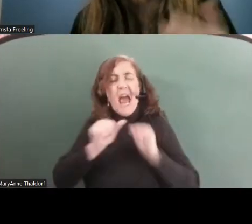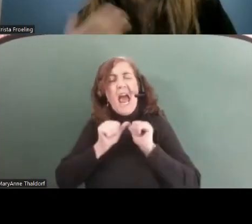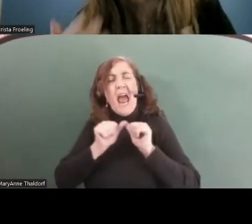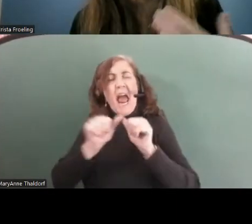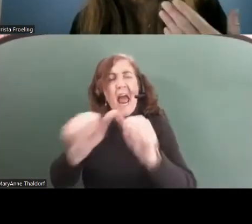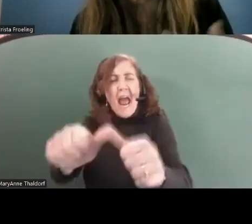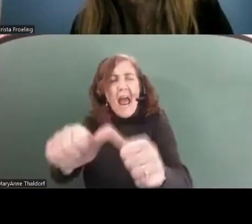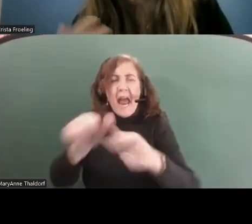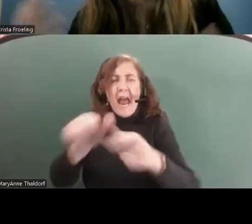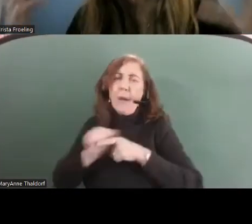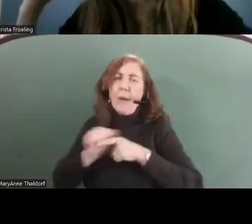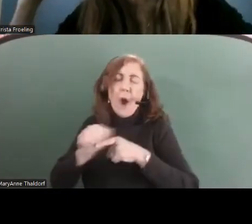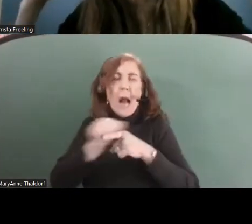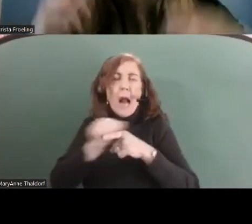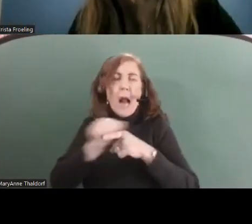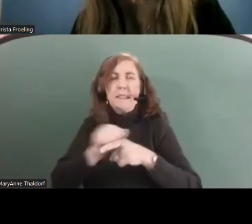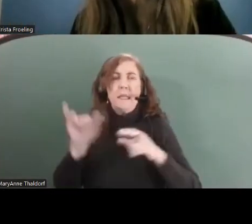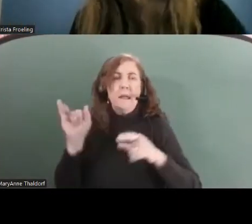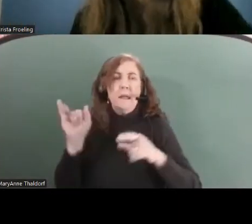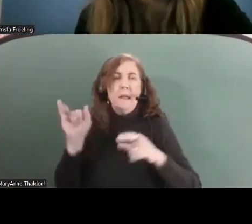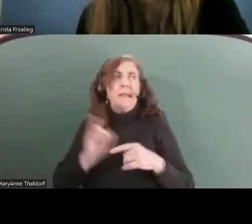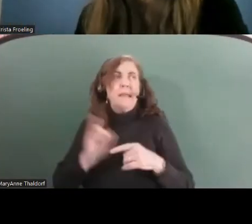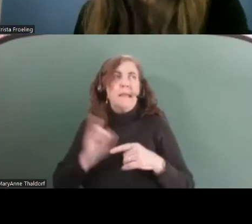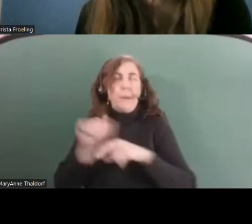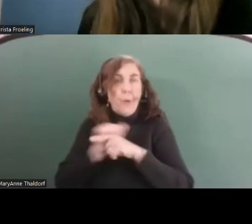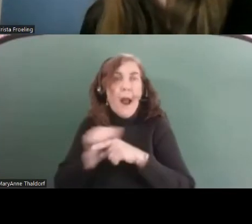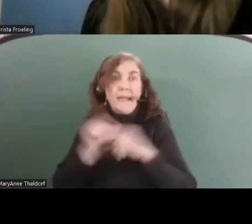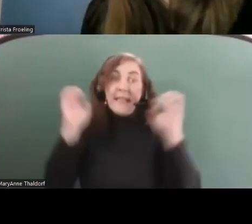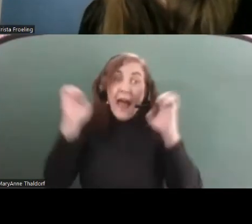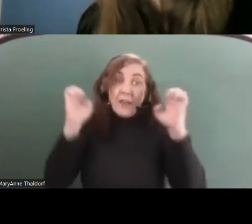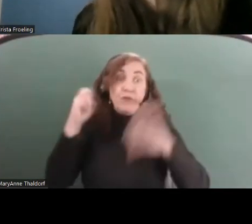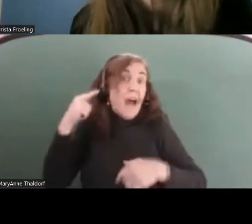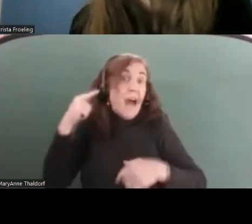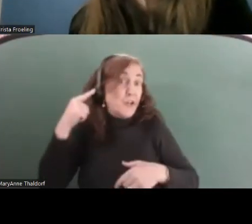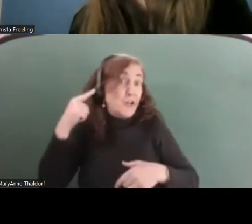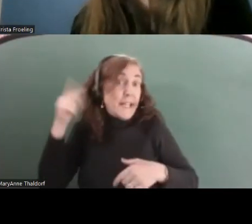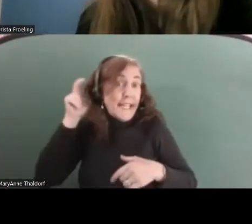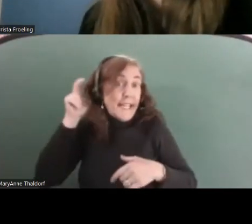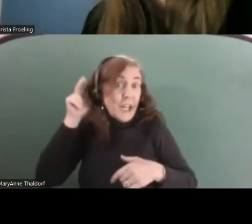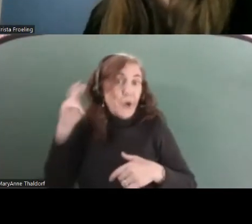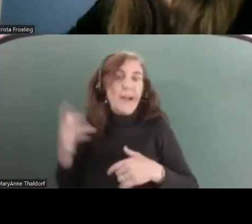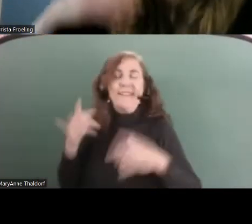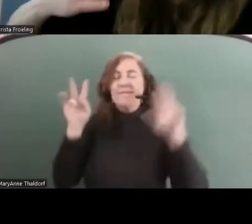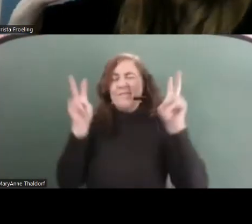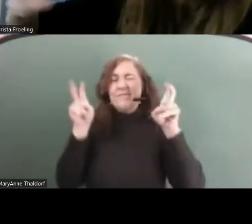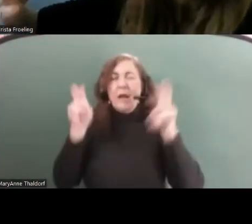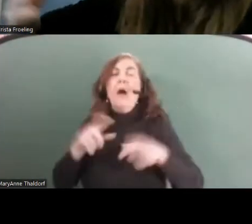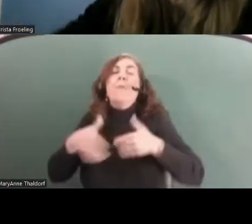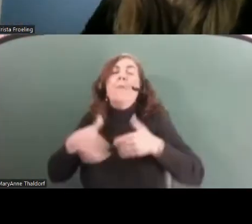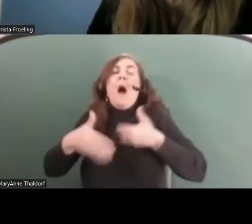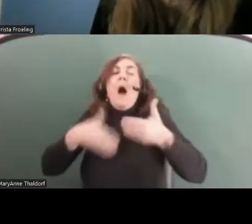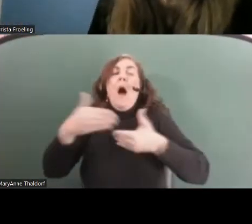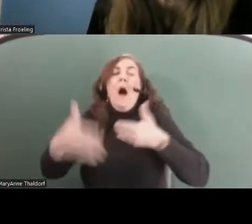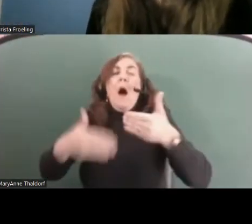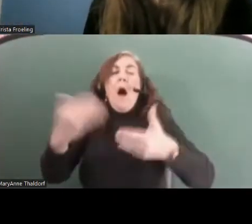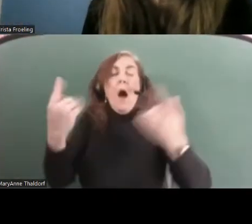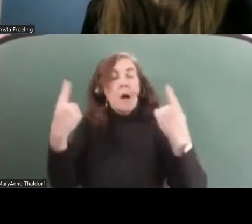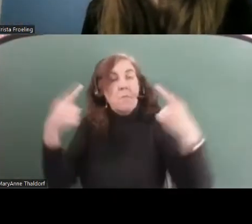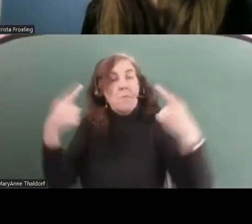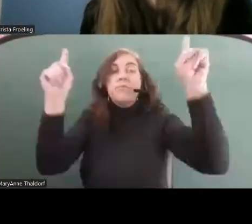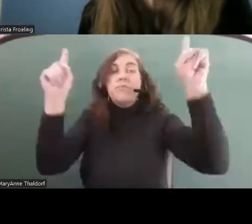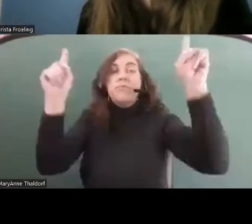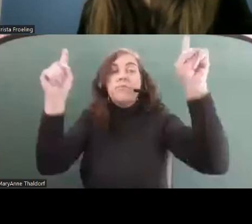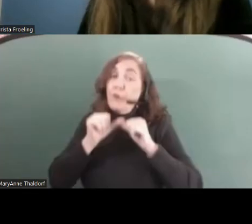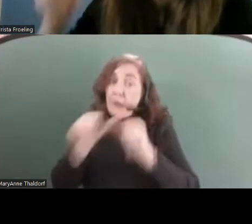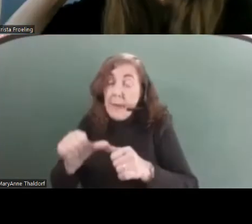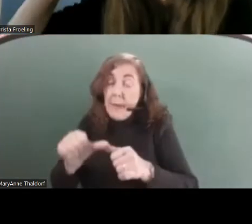practice, working your ears out. But eventually you can get there if you keep up with the hard